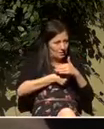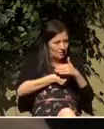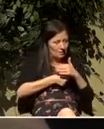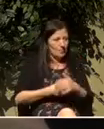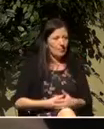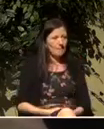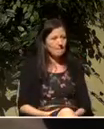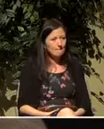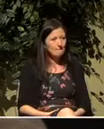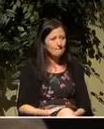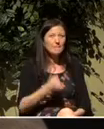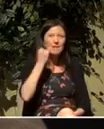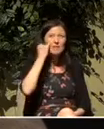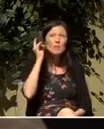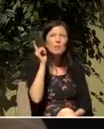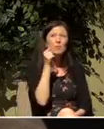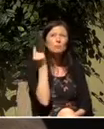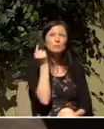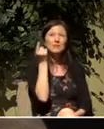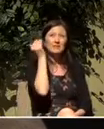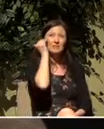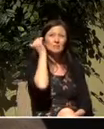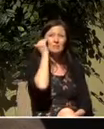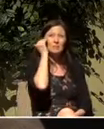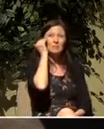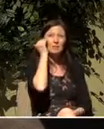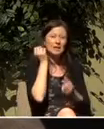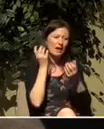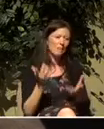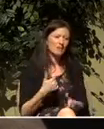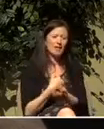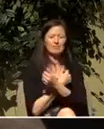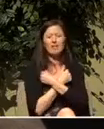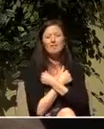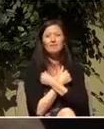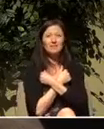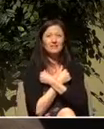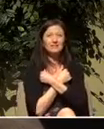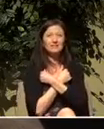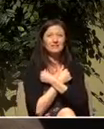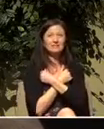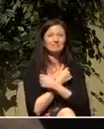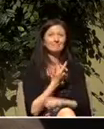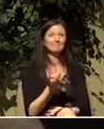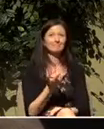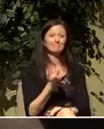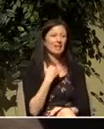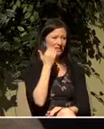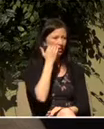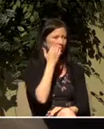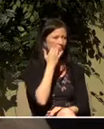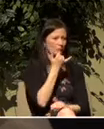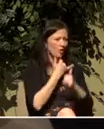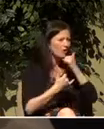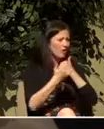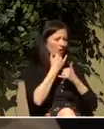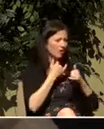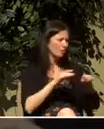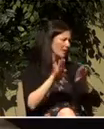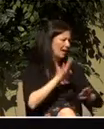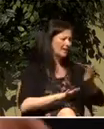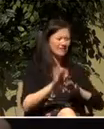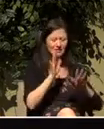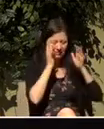If only he knew how much I loved him in spite of what I did. I know I'd never